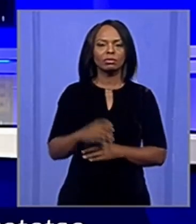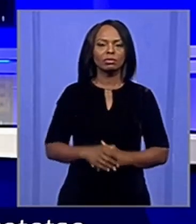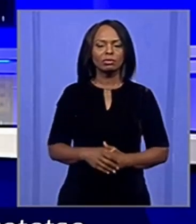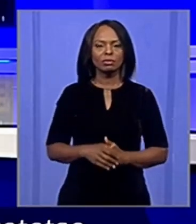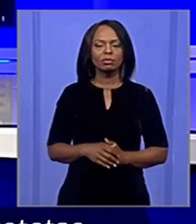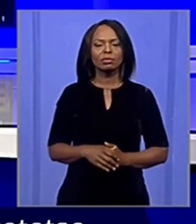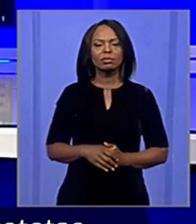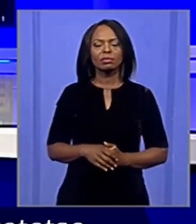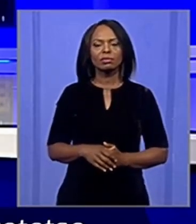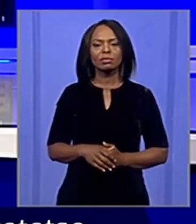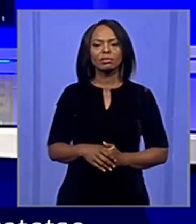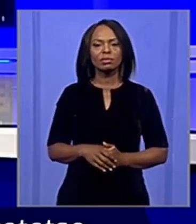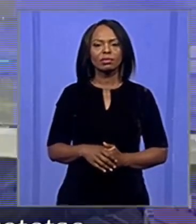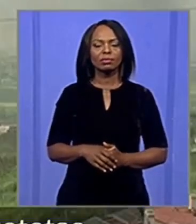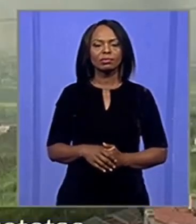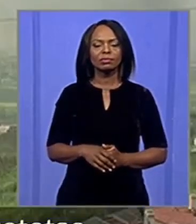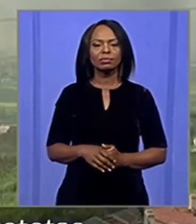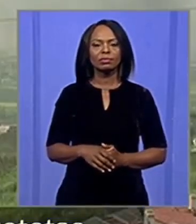diphalane.